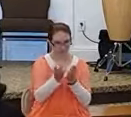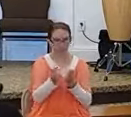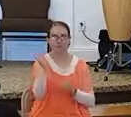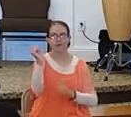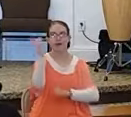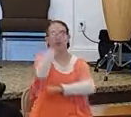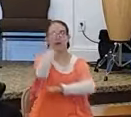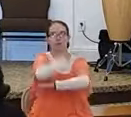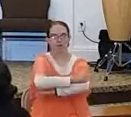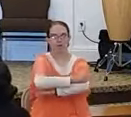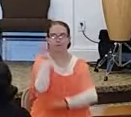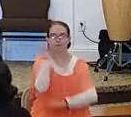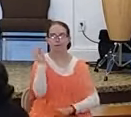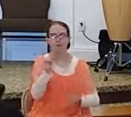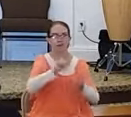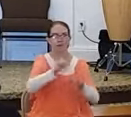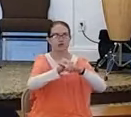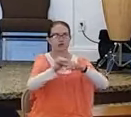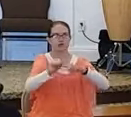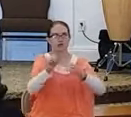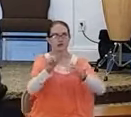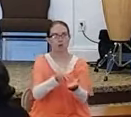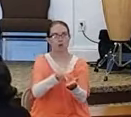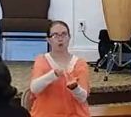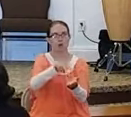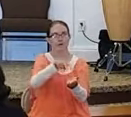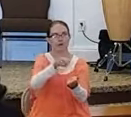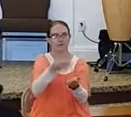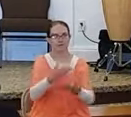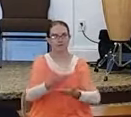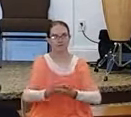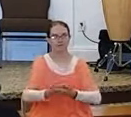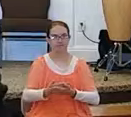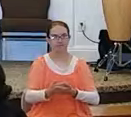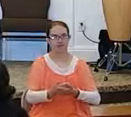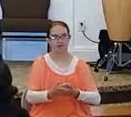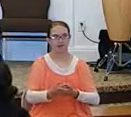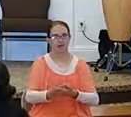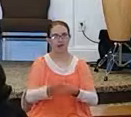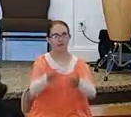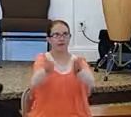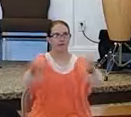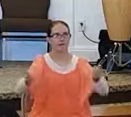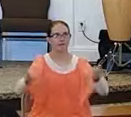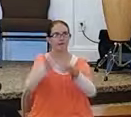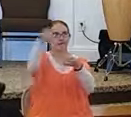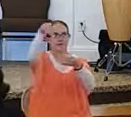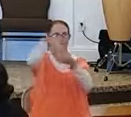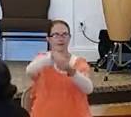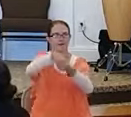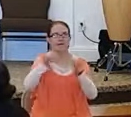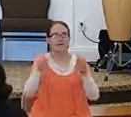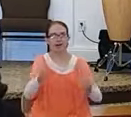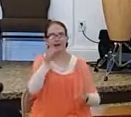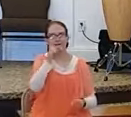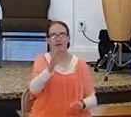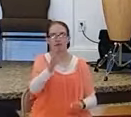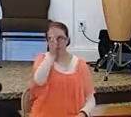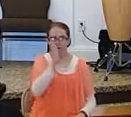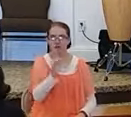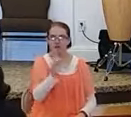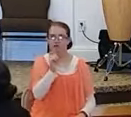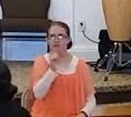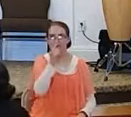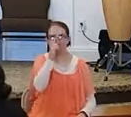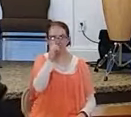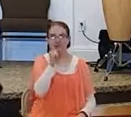one. They've been trained. They've been raised up, amen, to be in their position that they're in. Can I tell you, God's really not